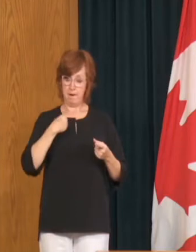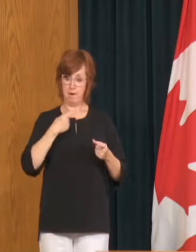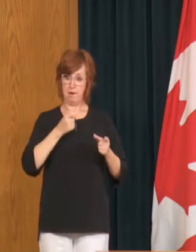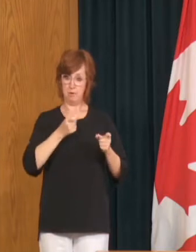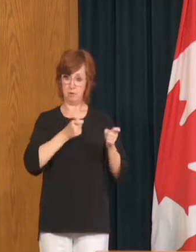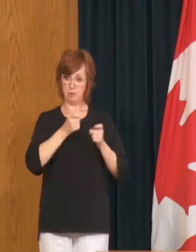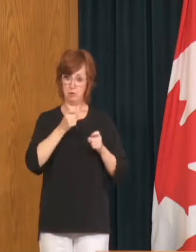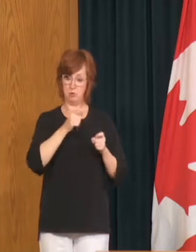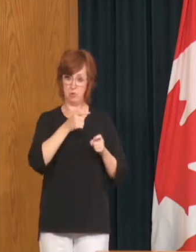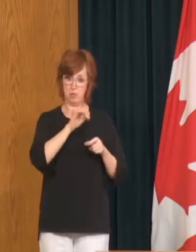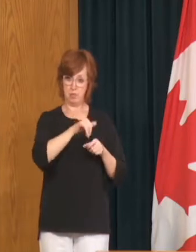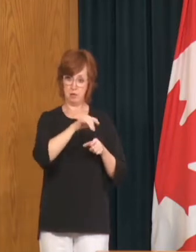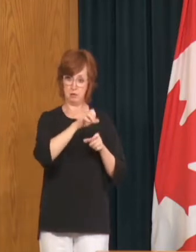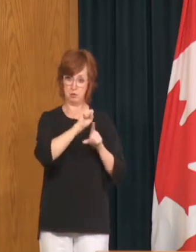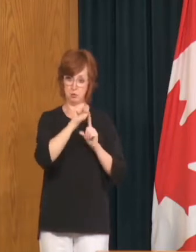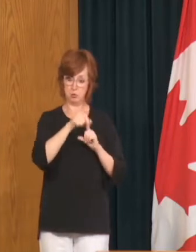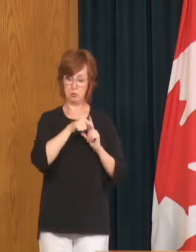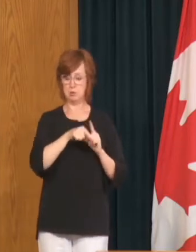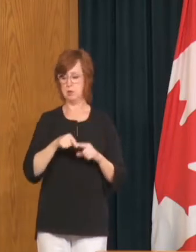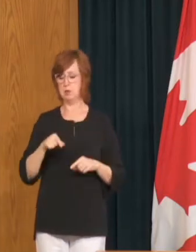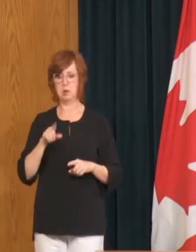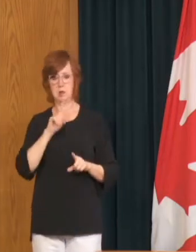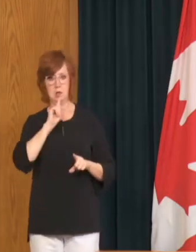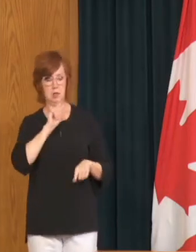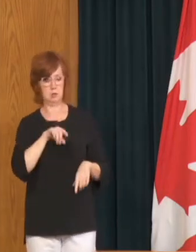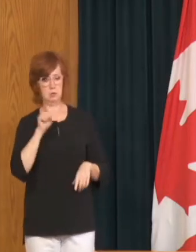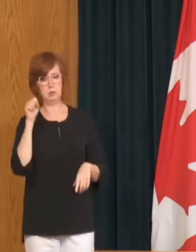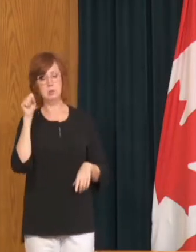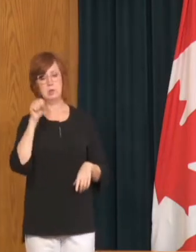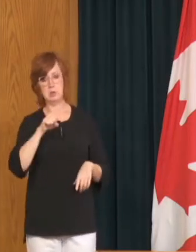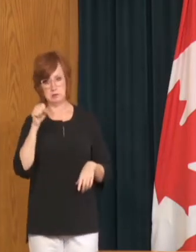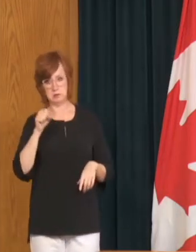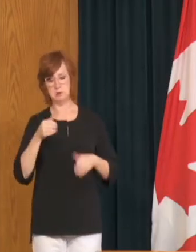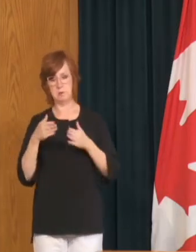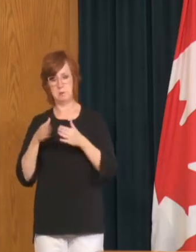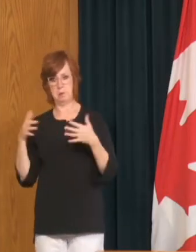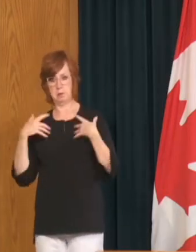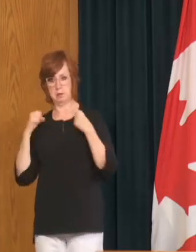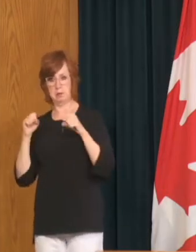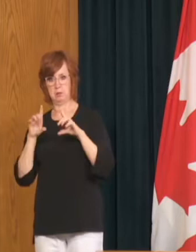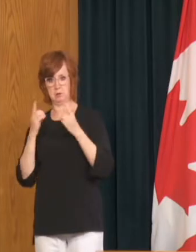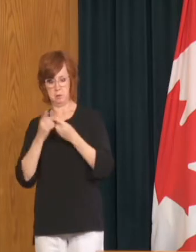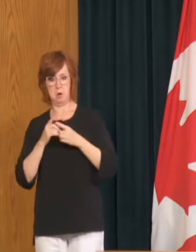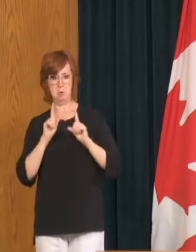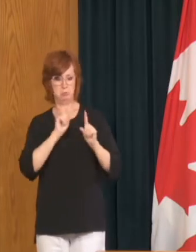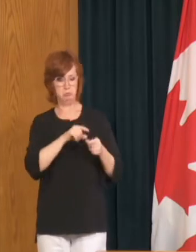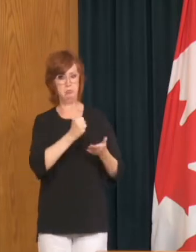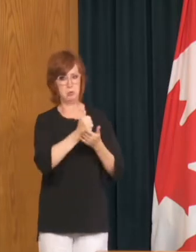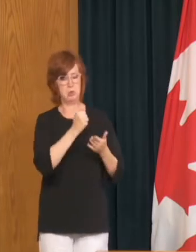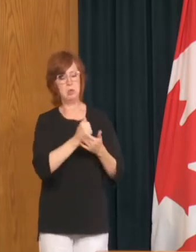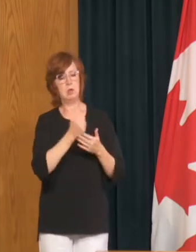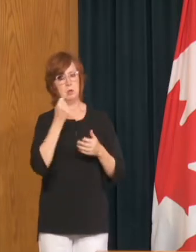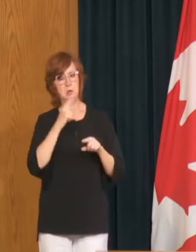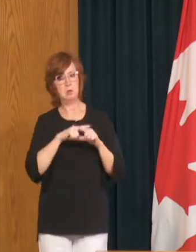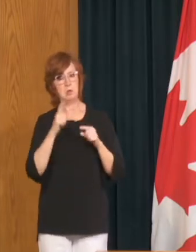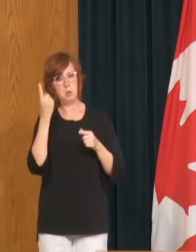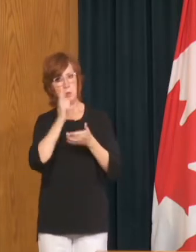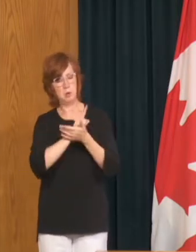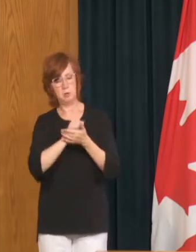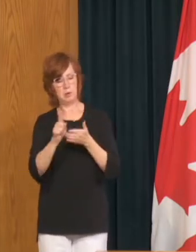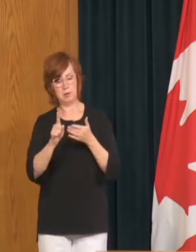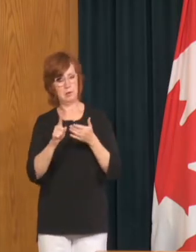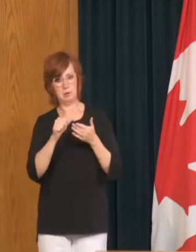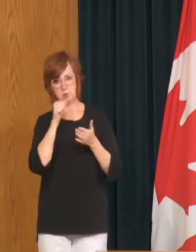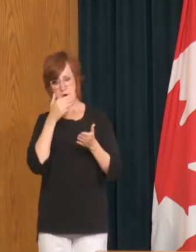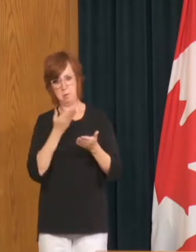community leaders to make sure that testing is available for anyone who is symptomatic. Usually it does take 2 to 4 weeks with no